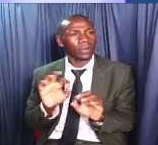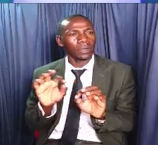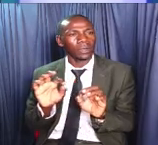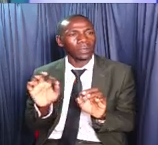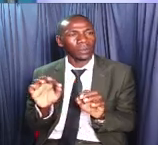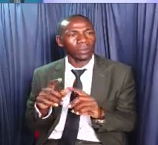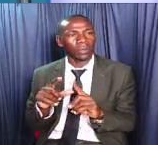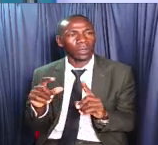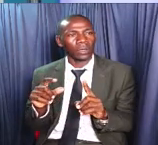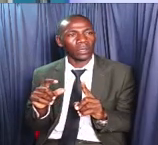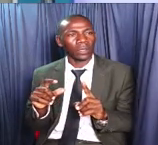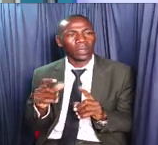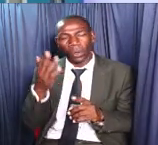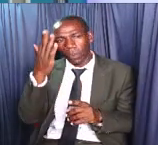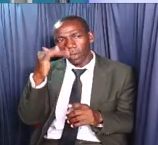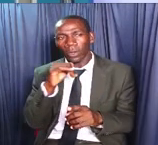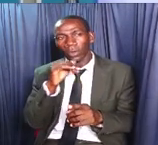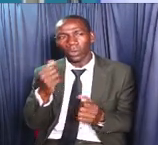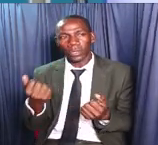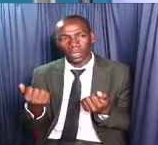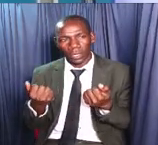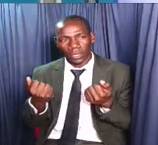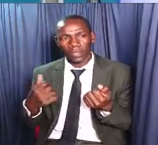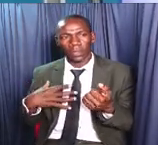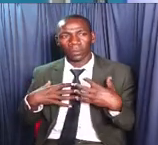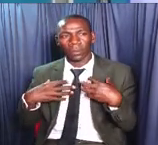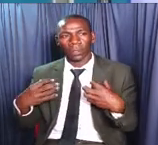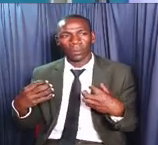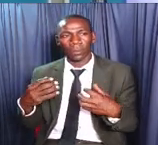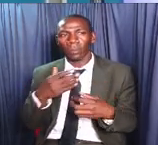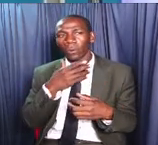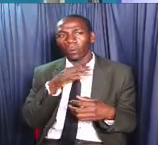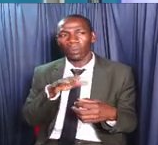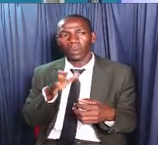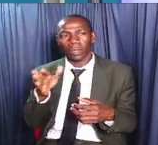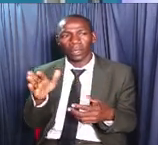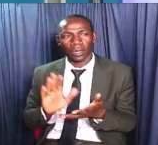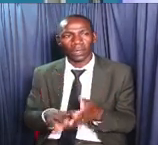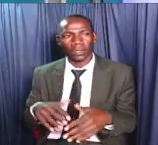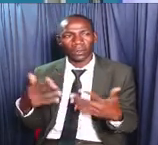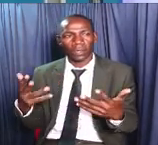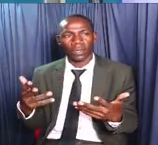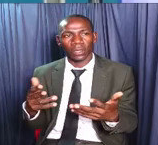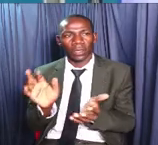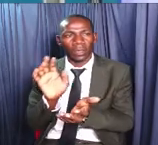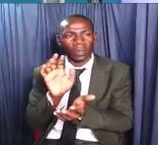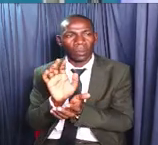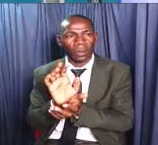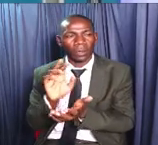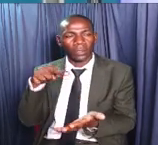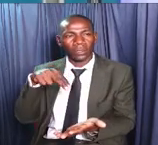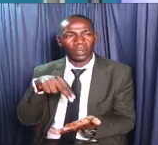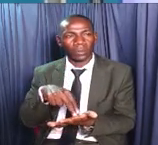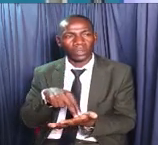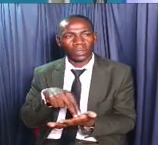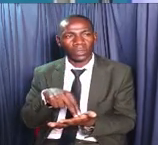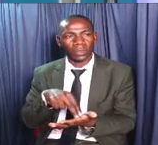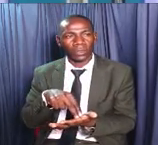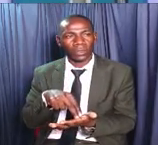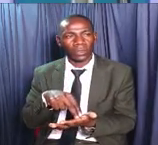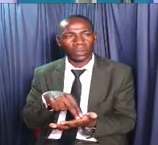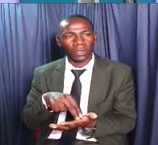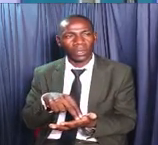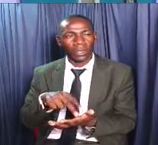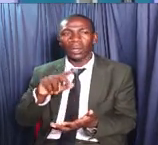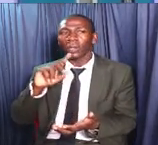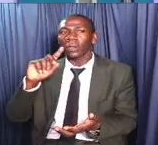revile. Kanini asipone mama? Why shouldn't she be healed? Hallelujah. Hallelujah. Paulo akasimama. Paul stood and stopped. Akakemea